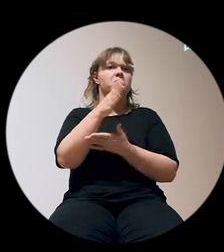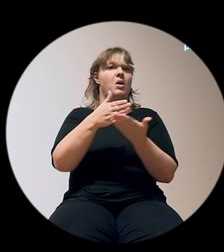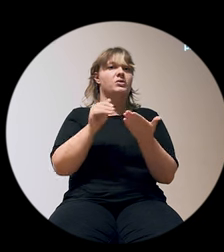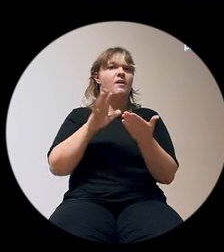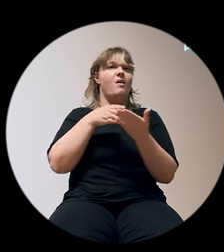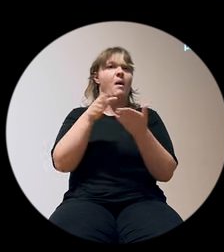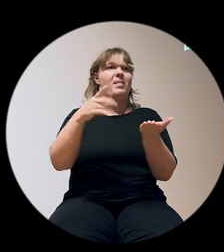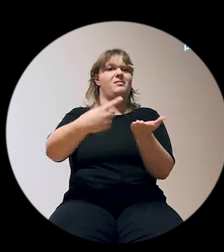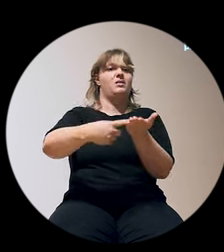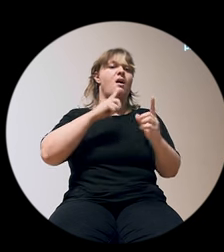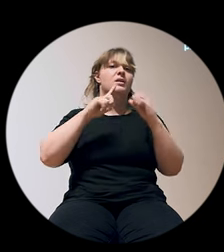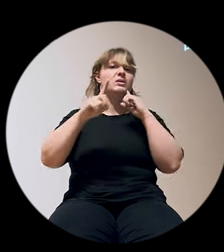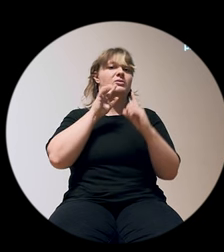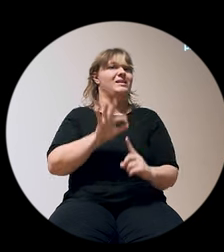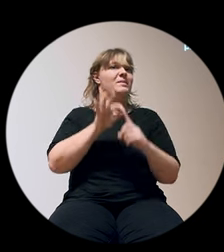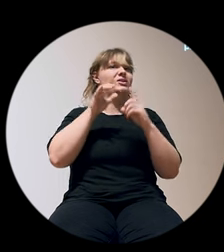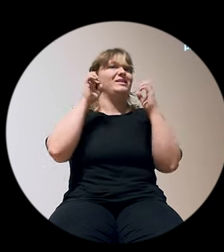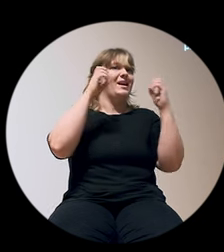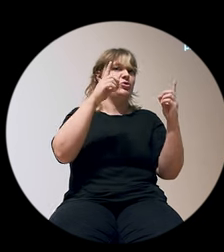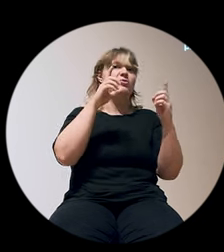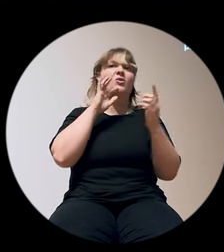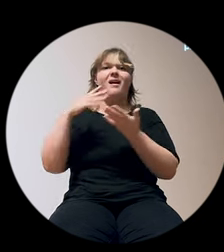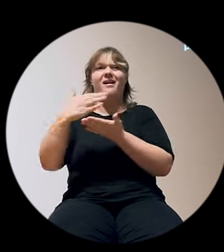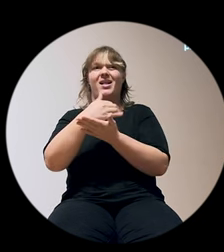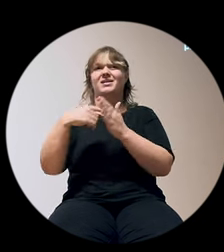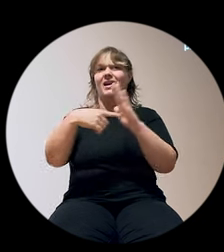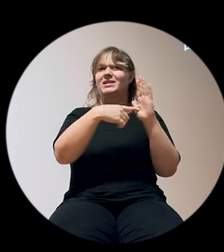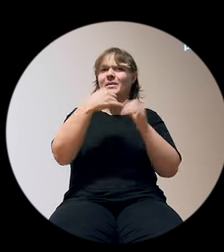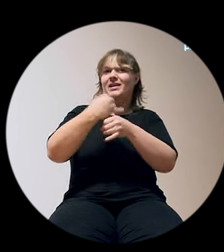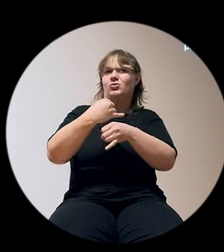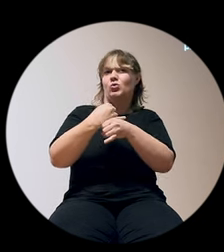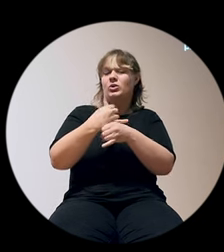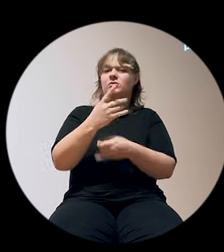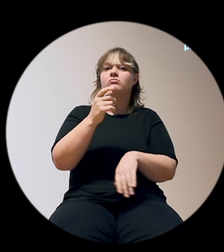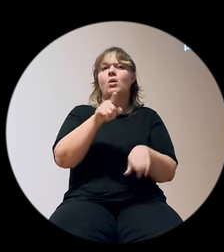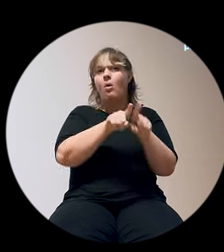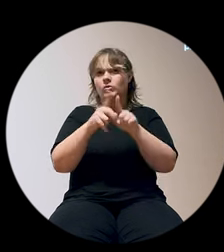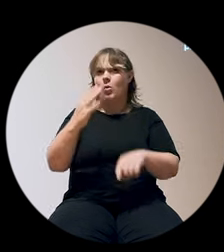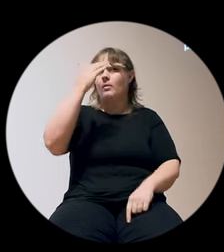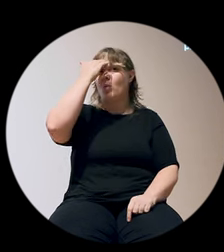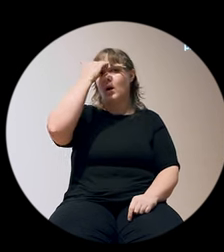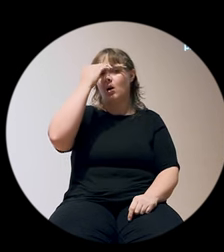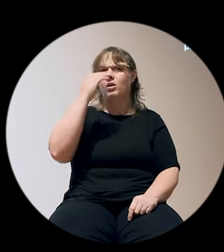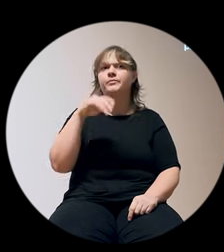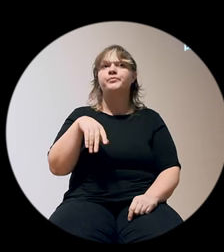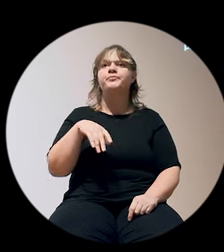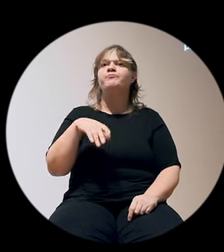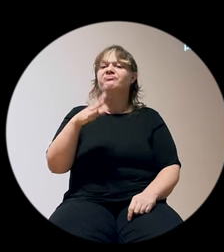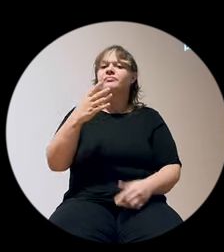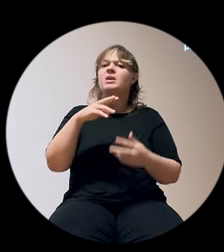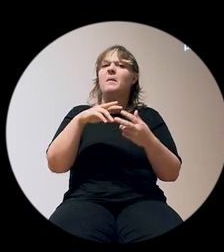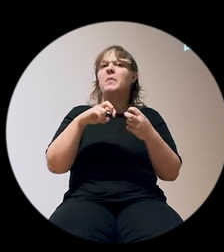our public conversations, especially as educational and collecting and exhibiting institutions. But I'm also aware of some